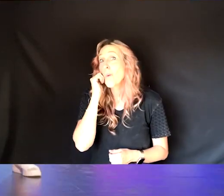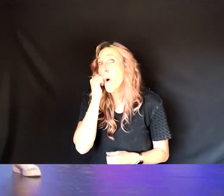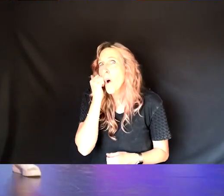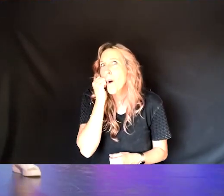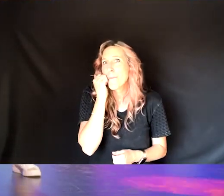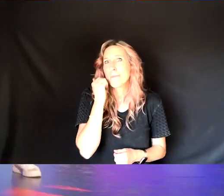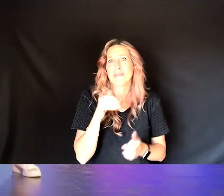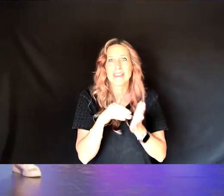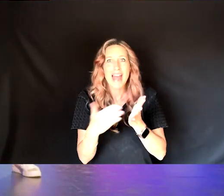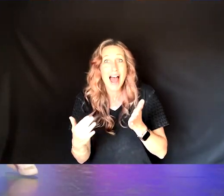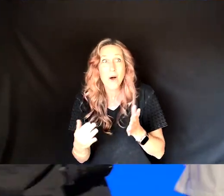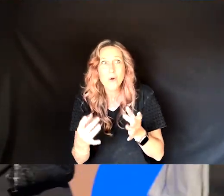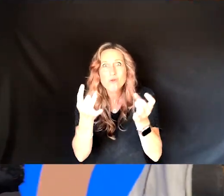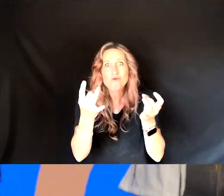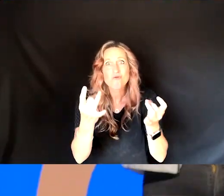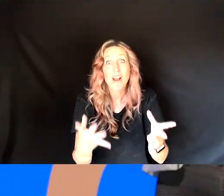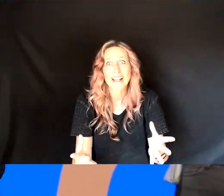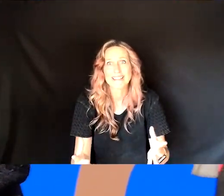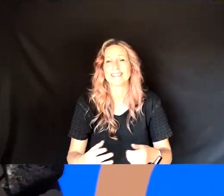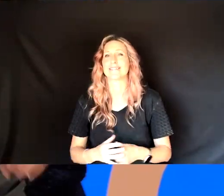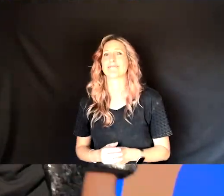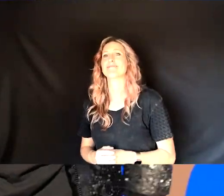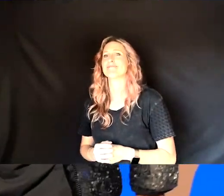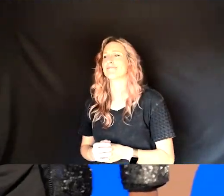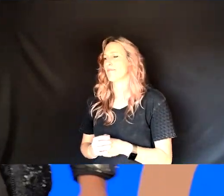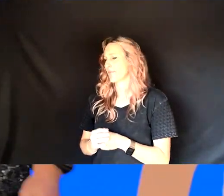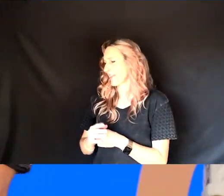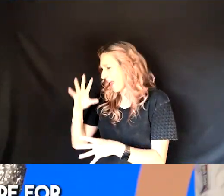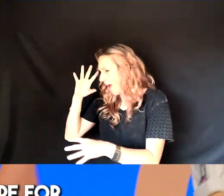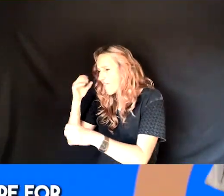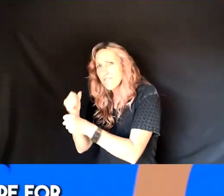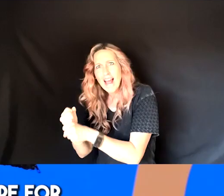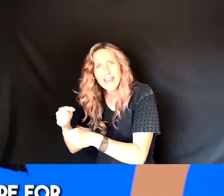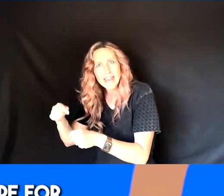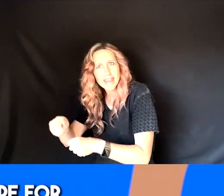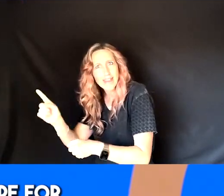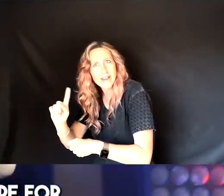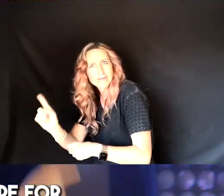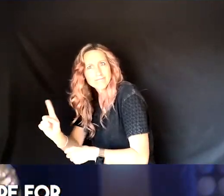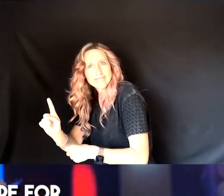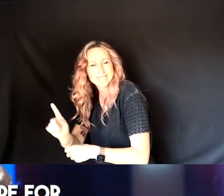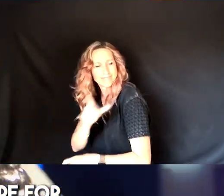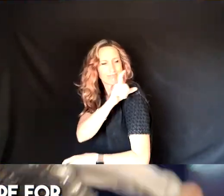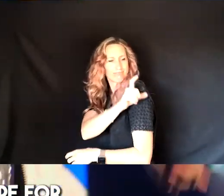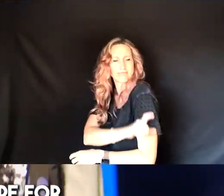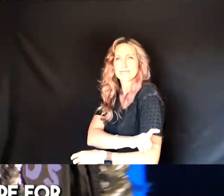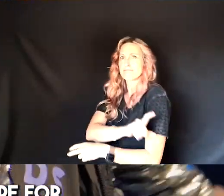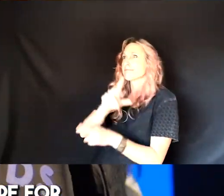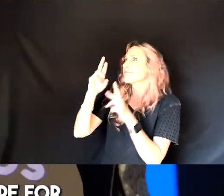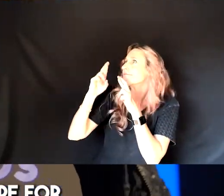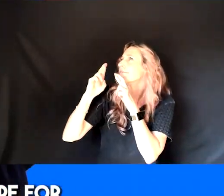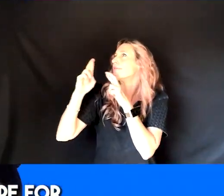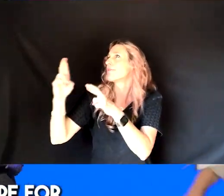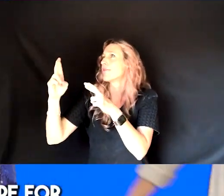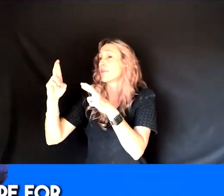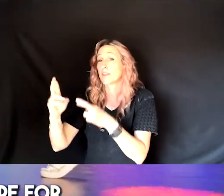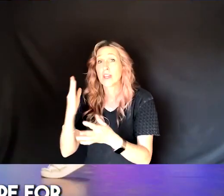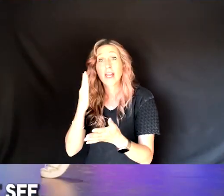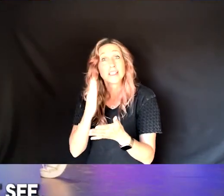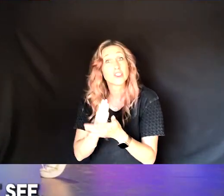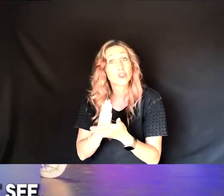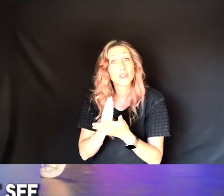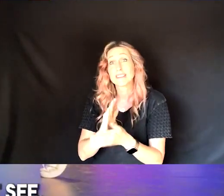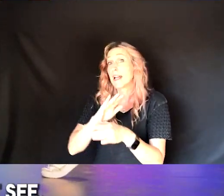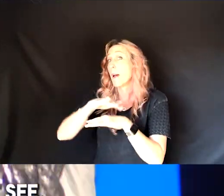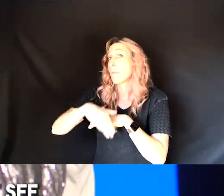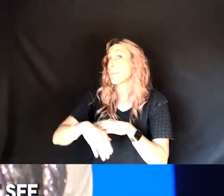Getting warm. Now we're ready. Now faith is confidence in what we hope for